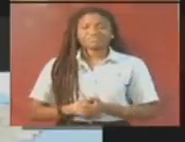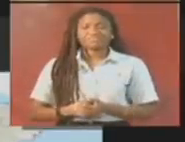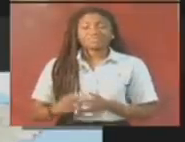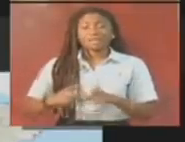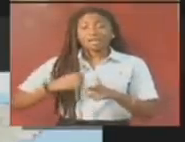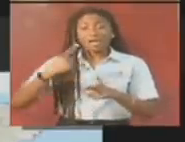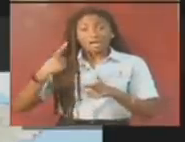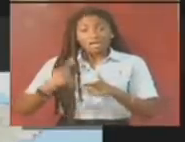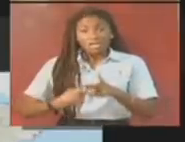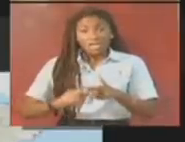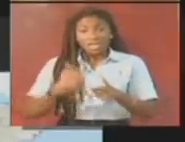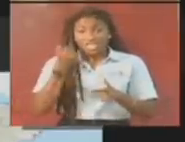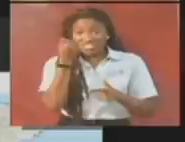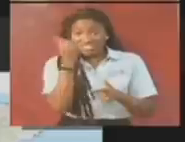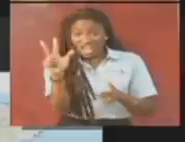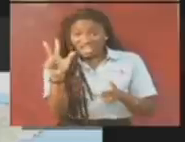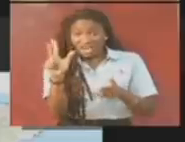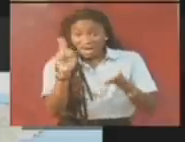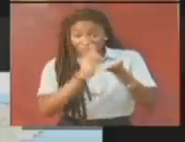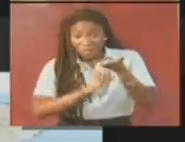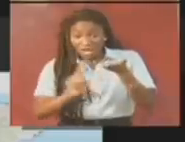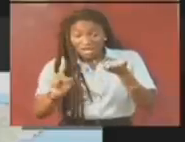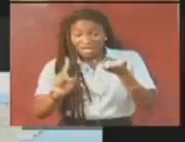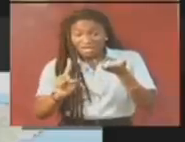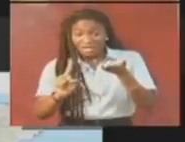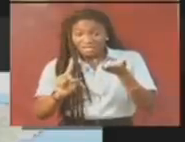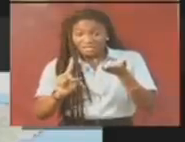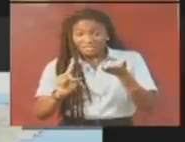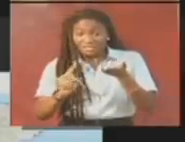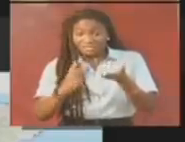see the County Victoria as well as